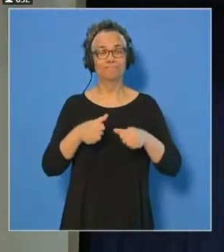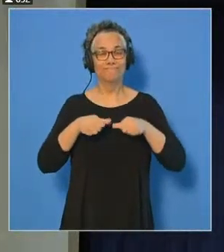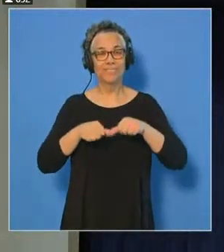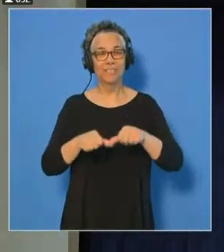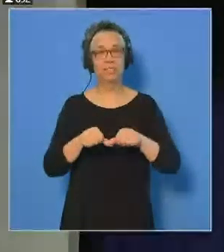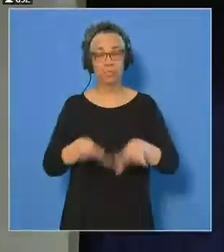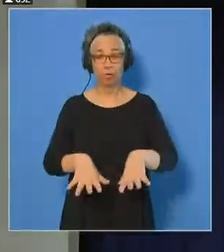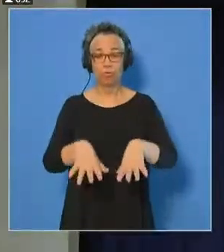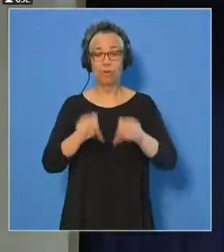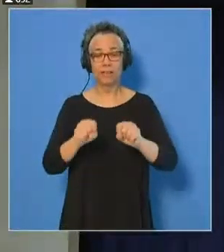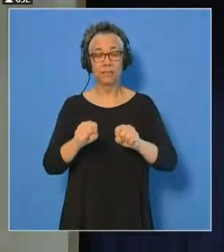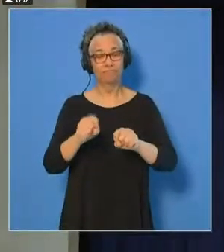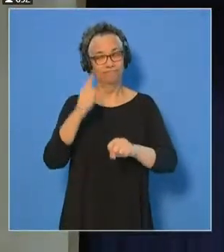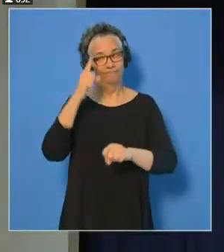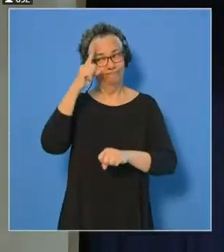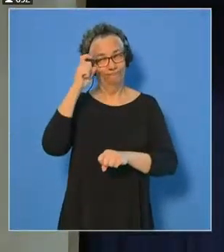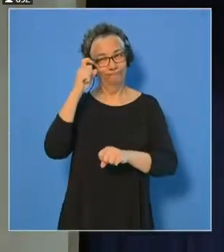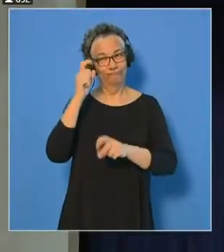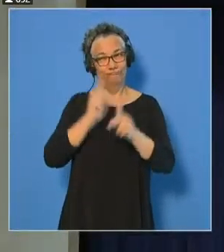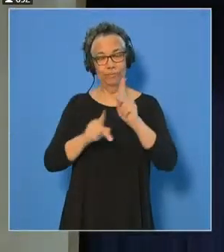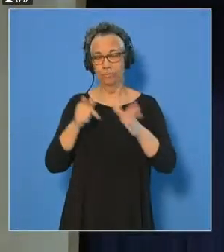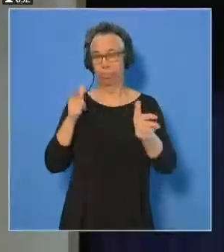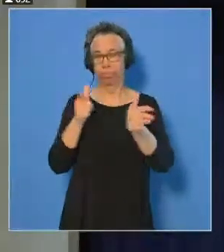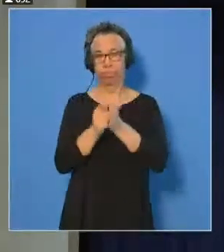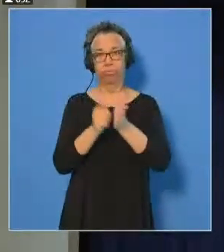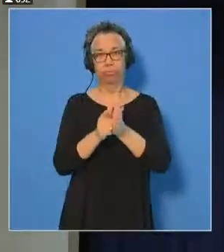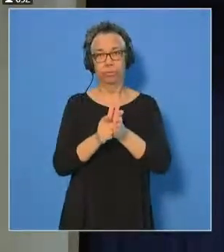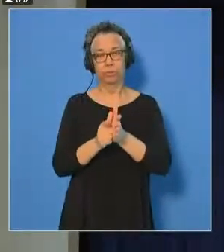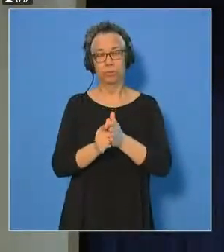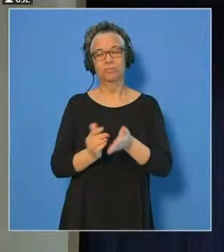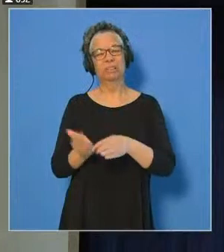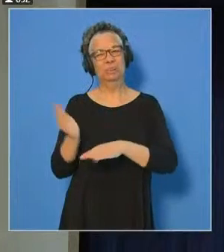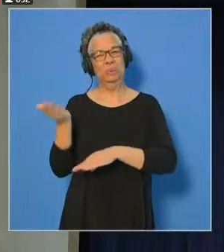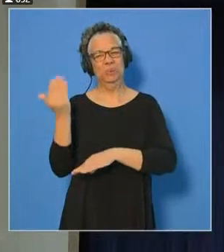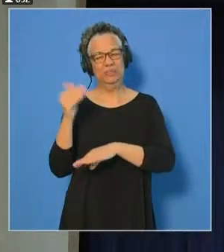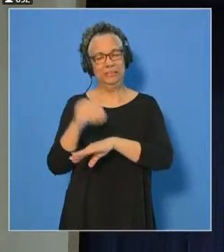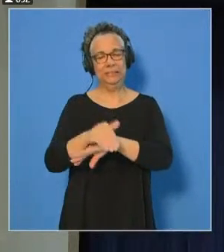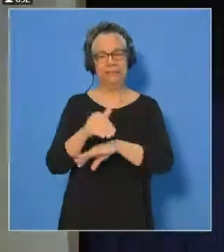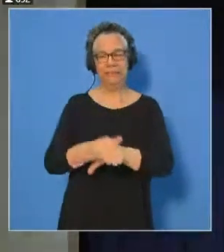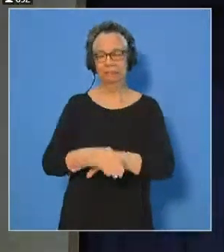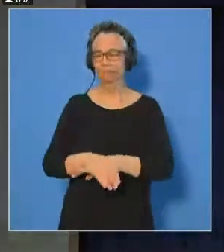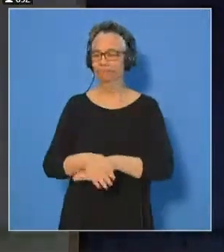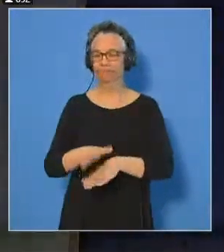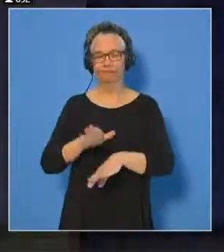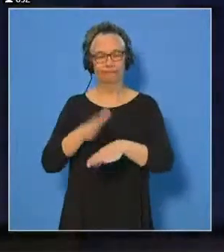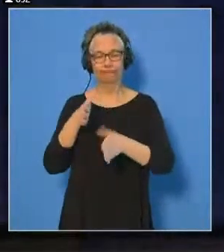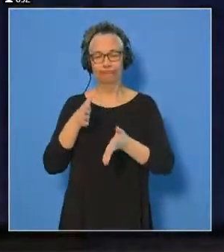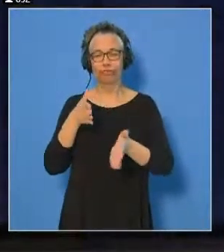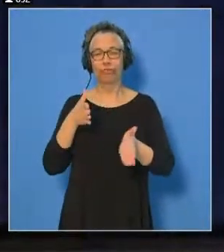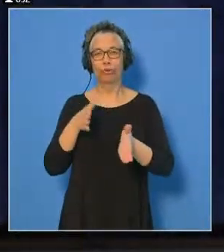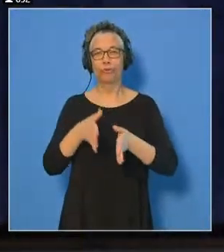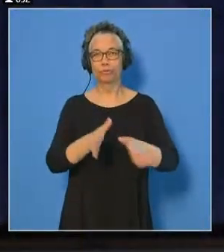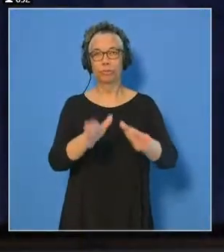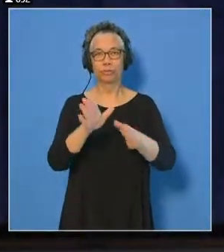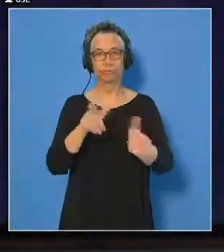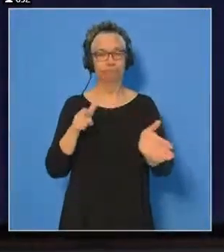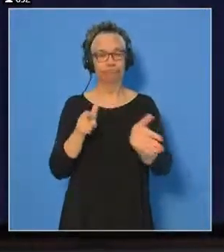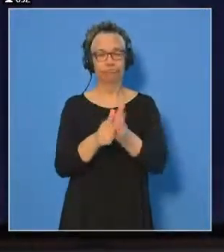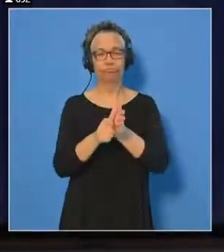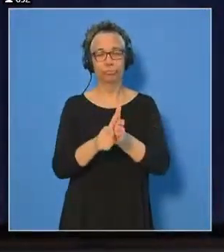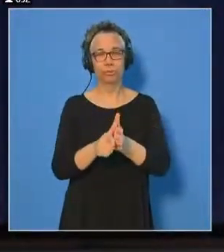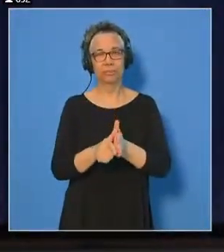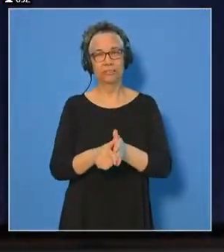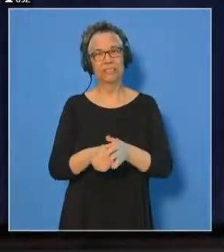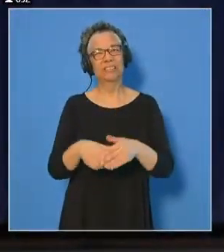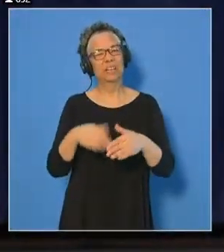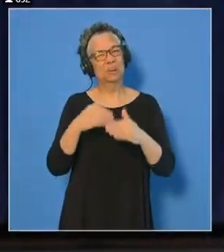the shelter-in-place breaches, primarily for overnight curfew offenses. However, the arrests are lower in number than 7